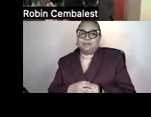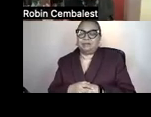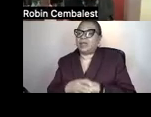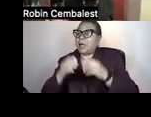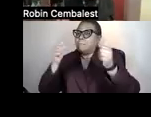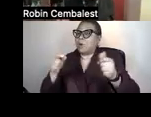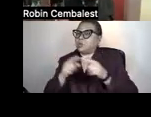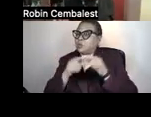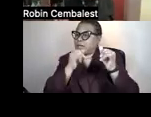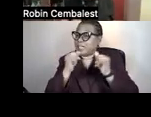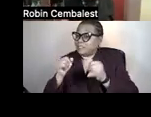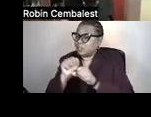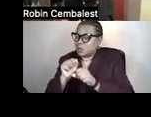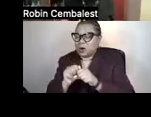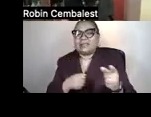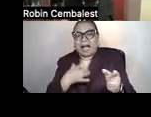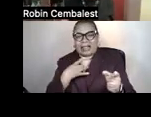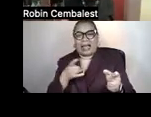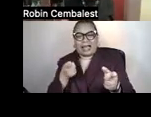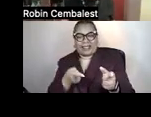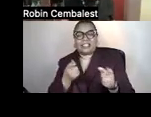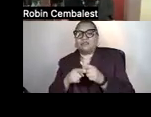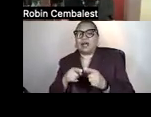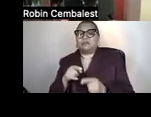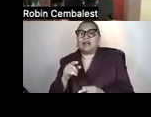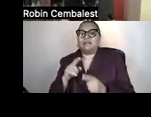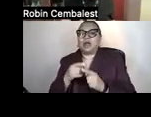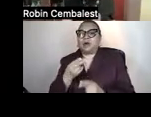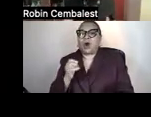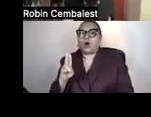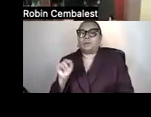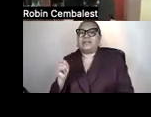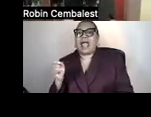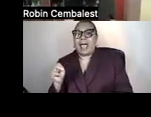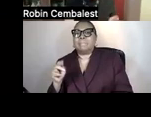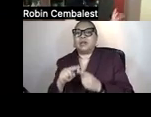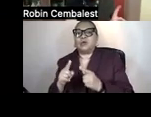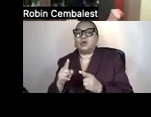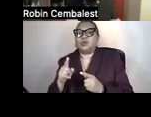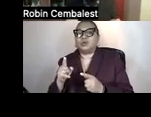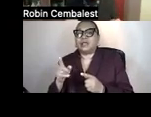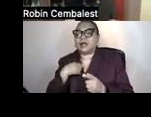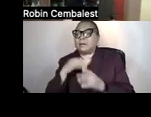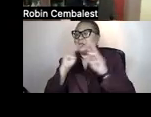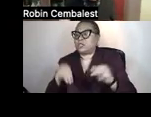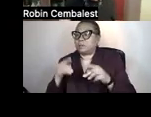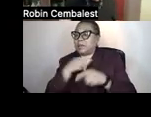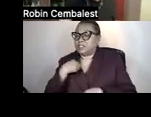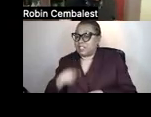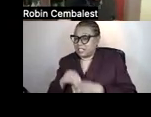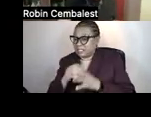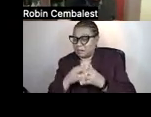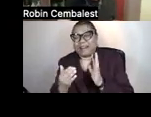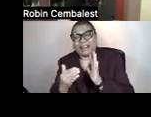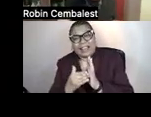Posts on individual works. I do like this one from curator Herb Tam, who's at my Museum of Chinese in America.